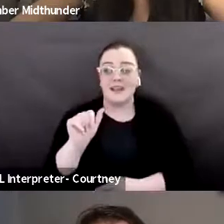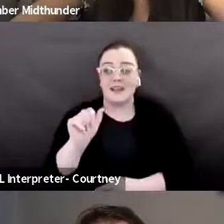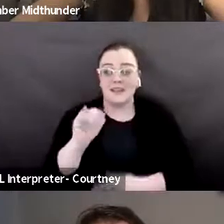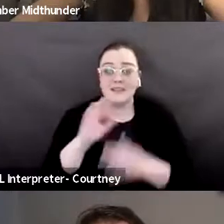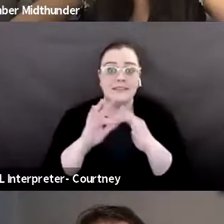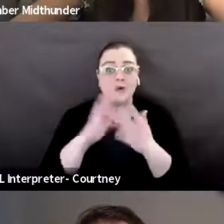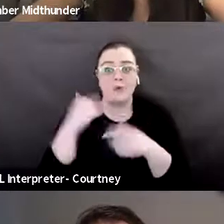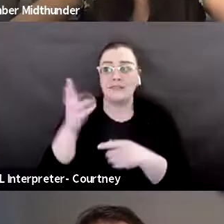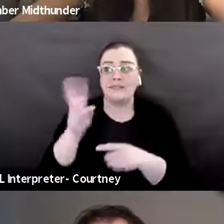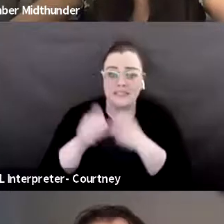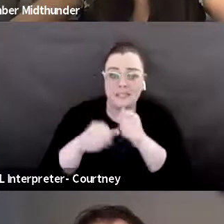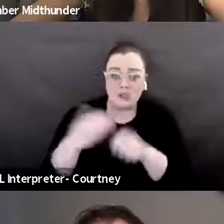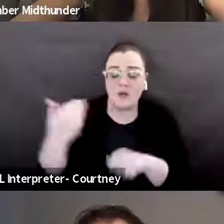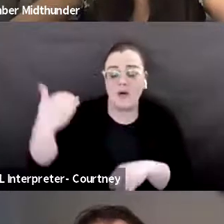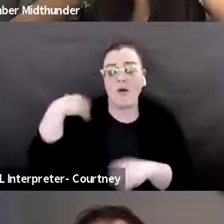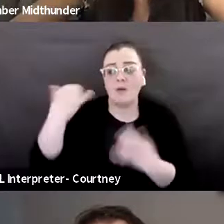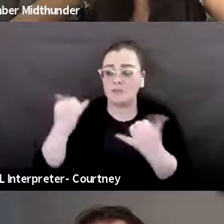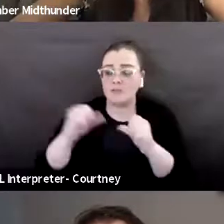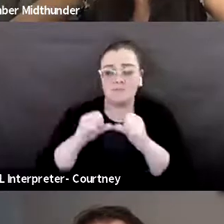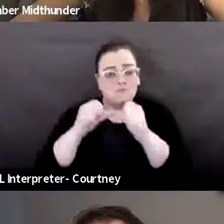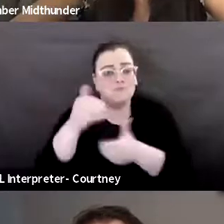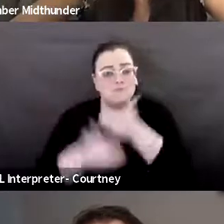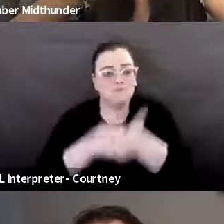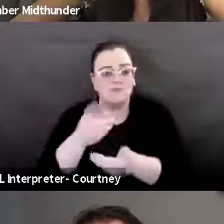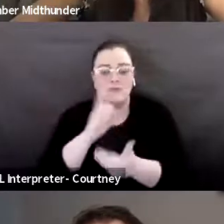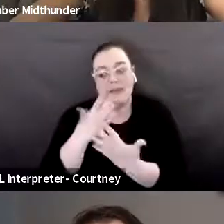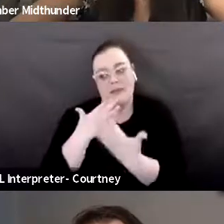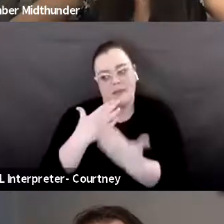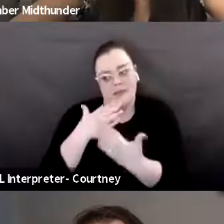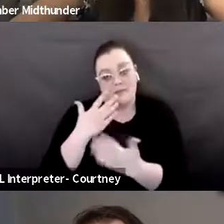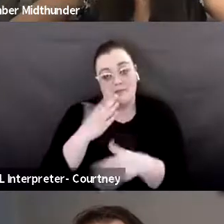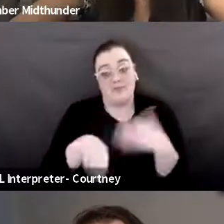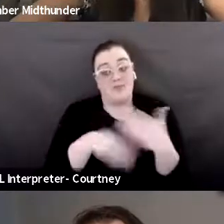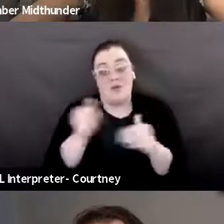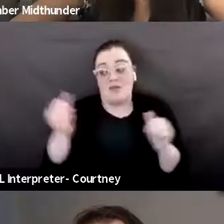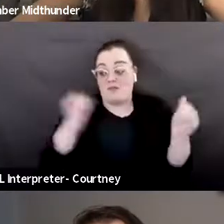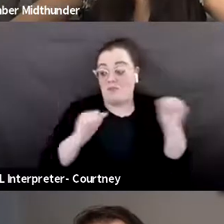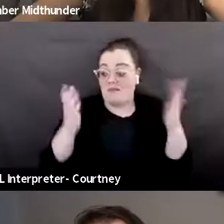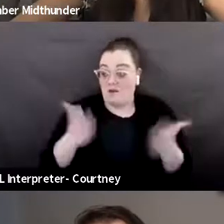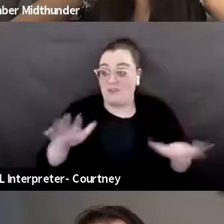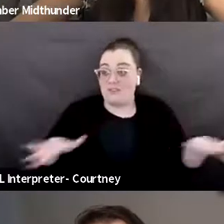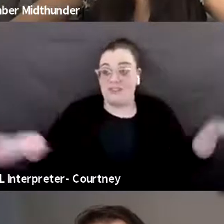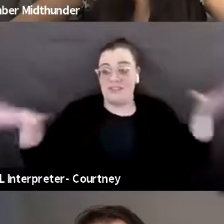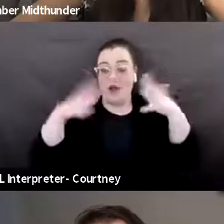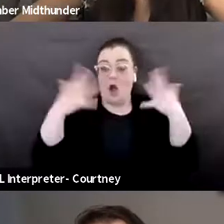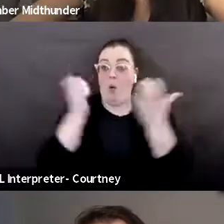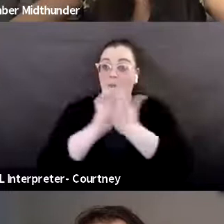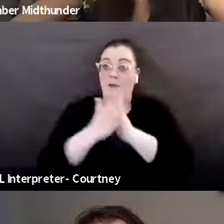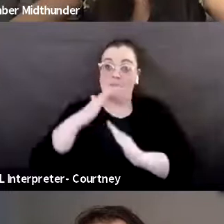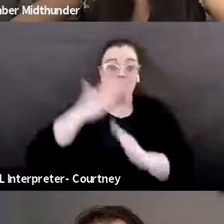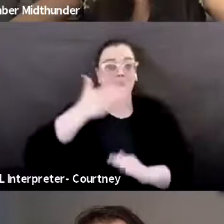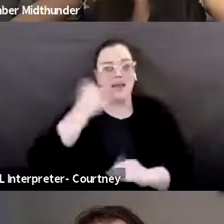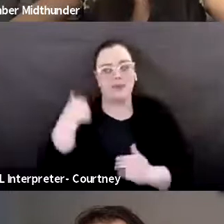6 years ago, and how you have done that it's just, from all the performers out there who want to be the best they can be, we